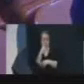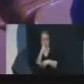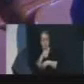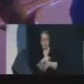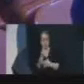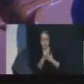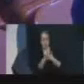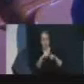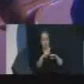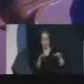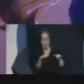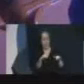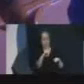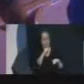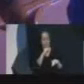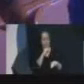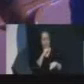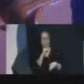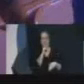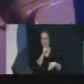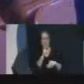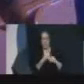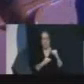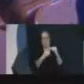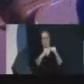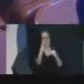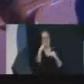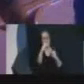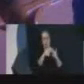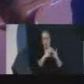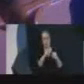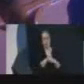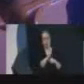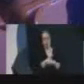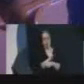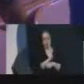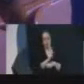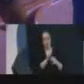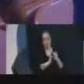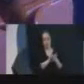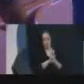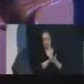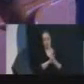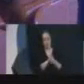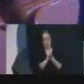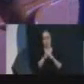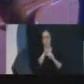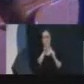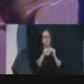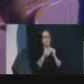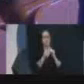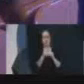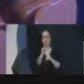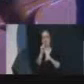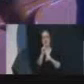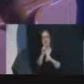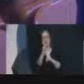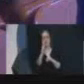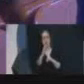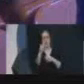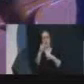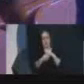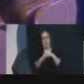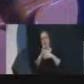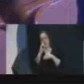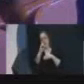paid a significant price for the experiment of calculators in elementary school. With regard to the Tennessee Ready end-of-course exams in